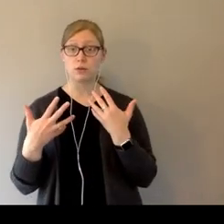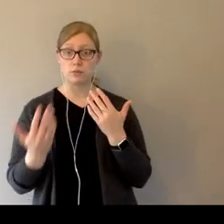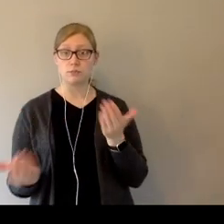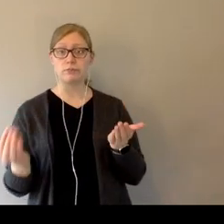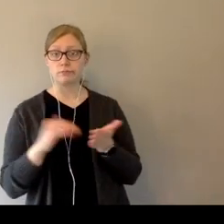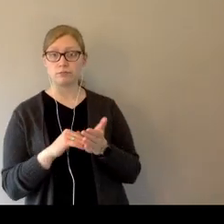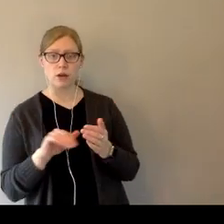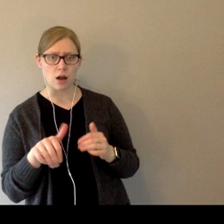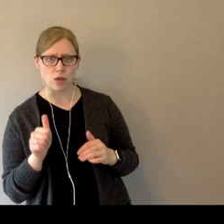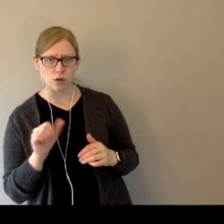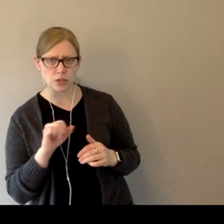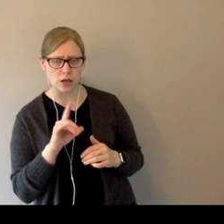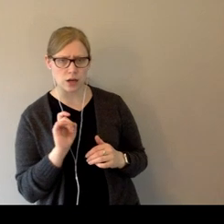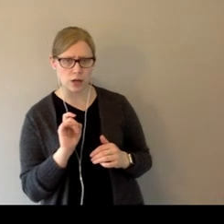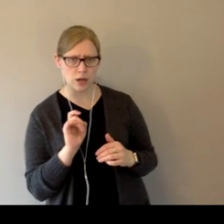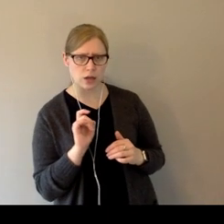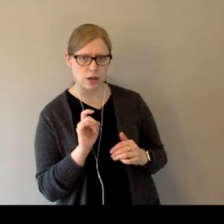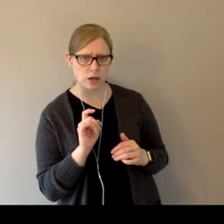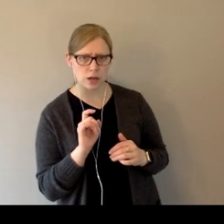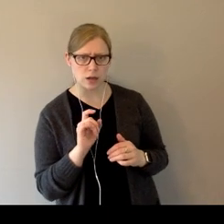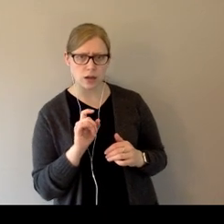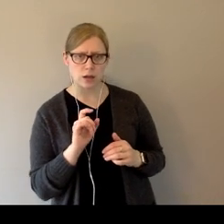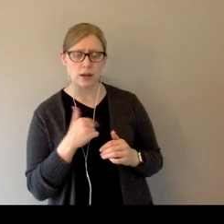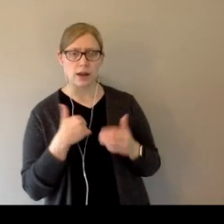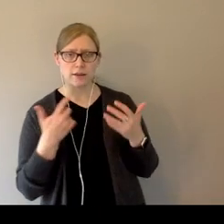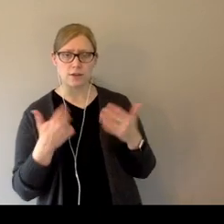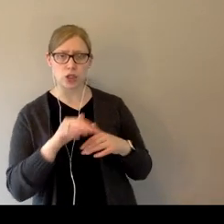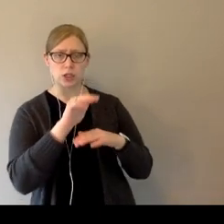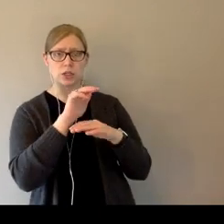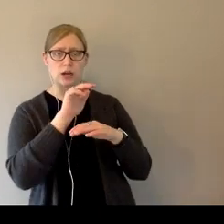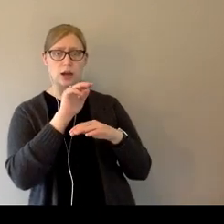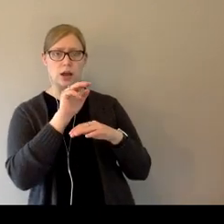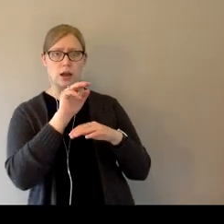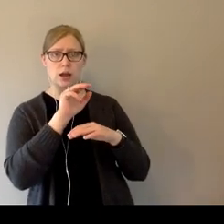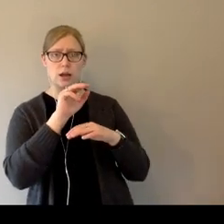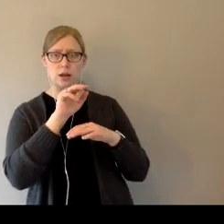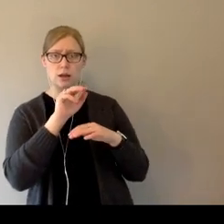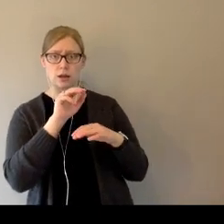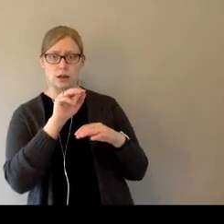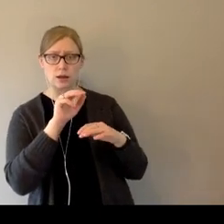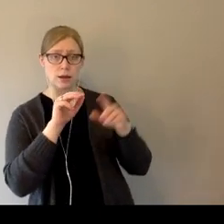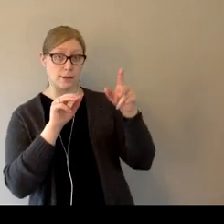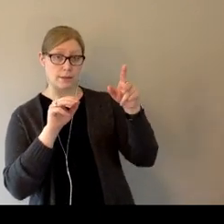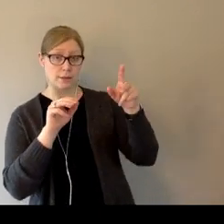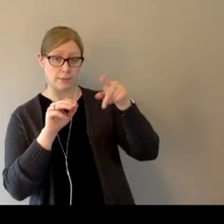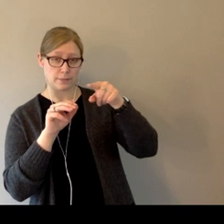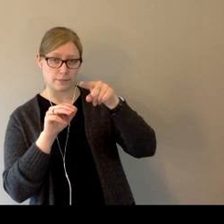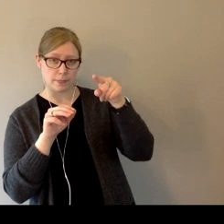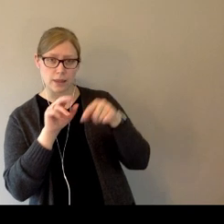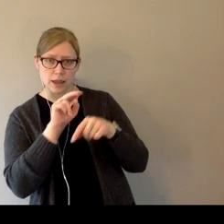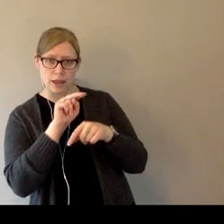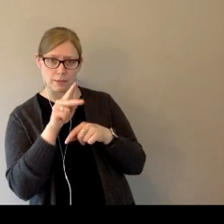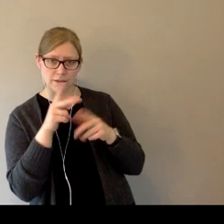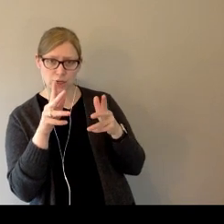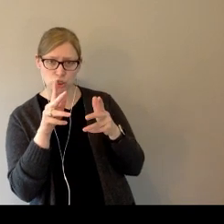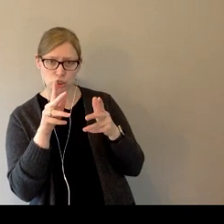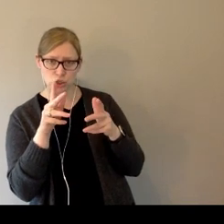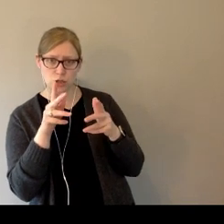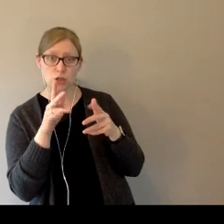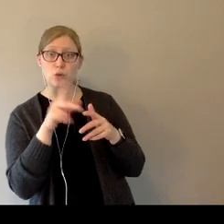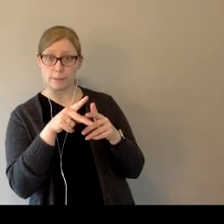the other side. So again, I did MP, so let's do PN to KJ. So